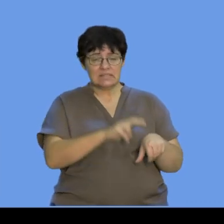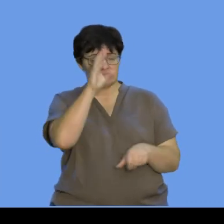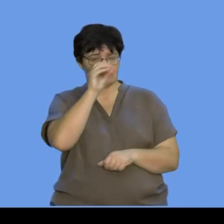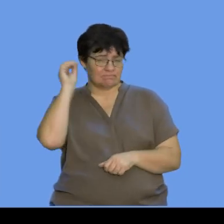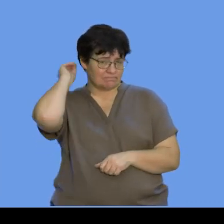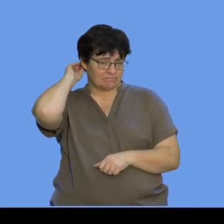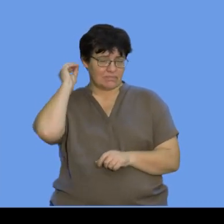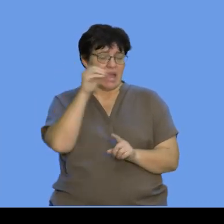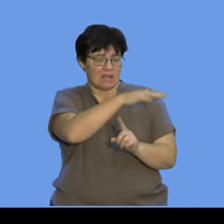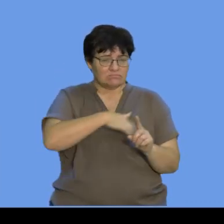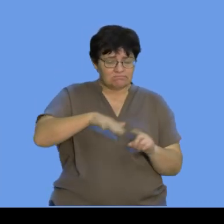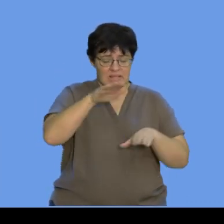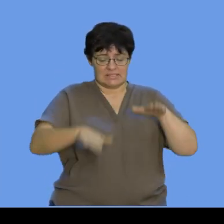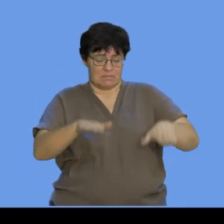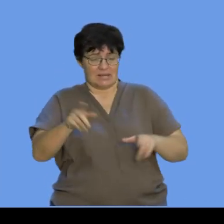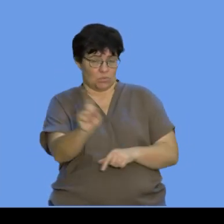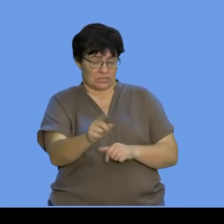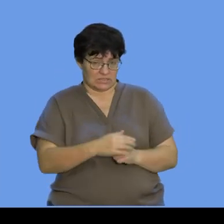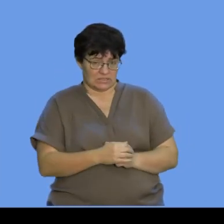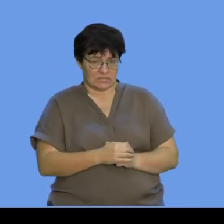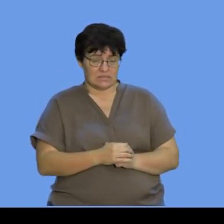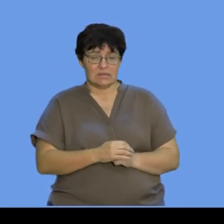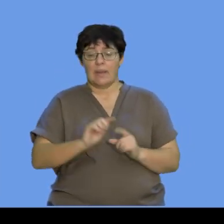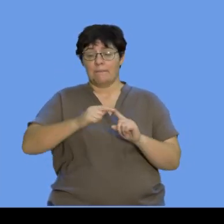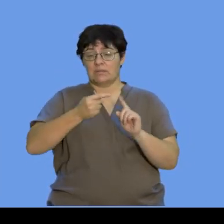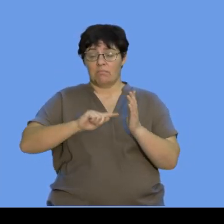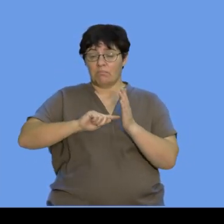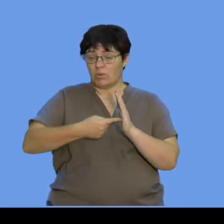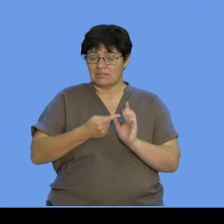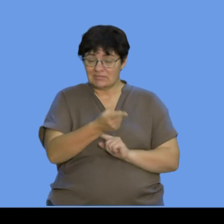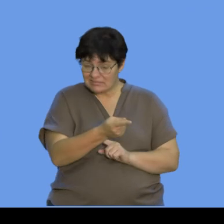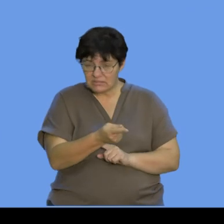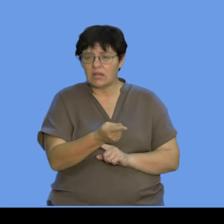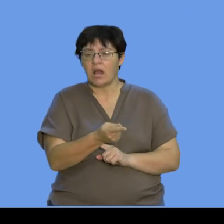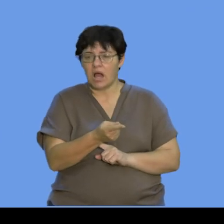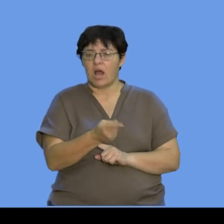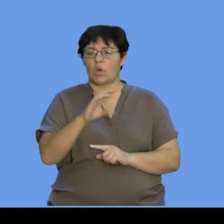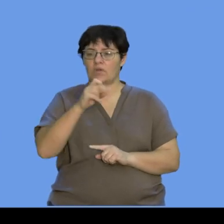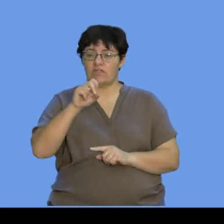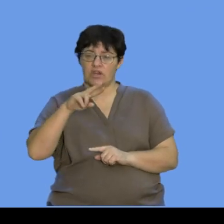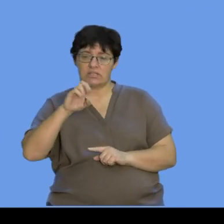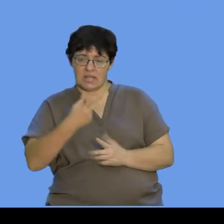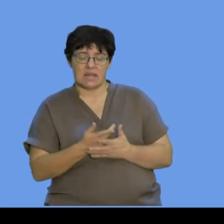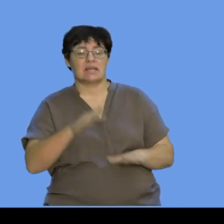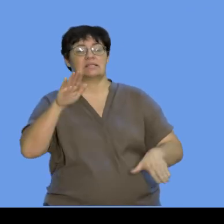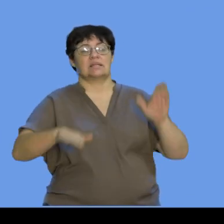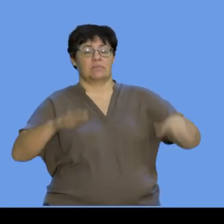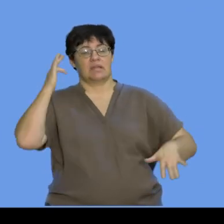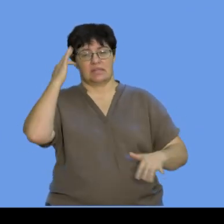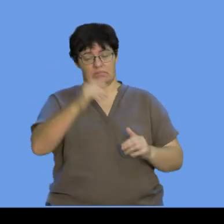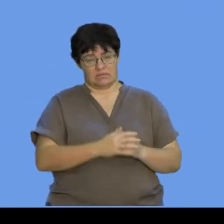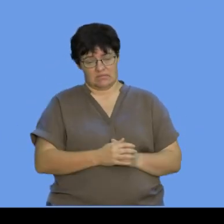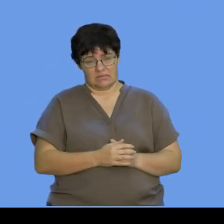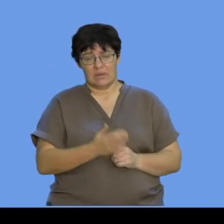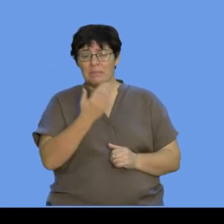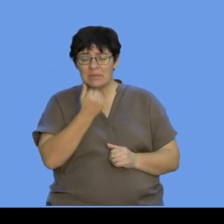is you need to recall the conditions for similarity, the midpoint theorem and its converse, and also the